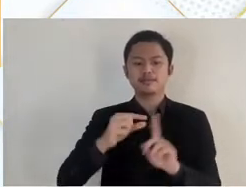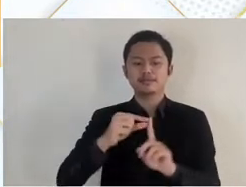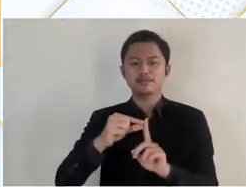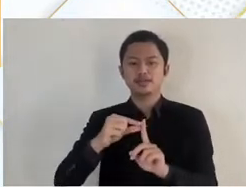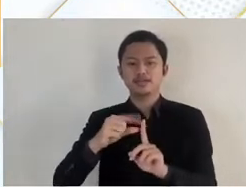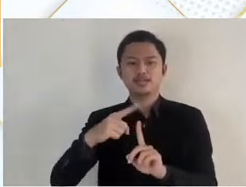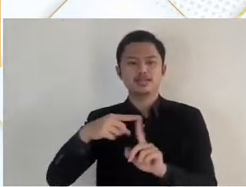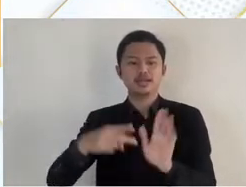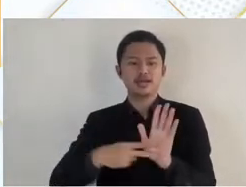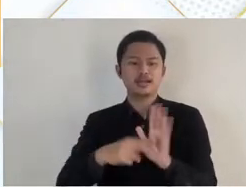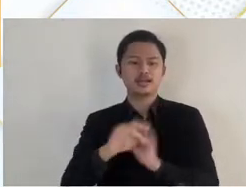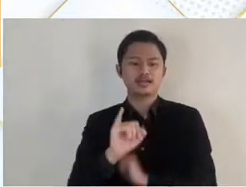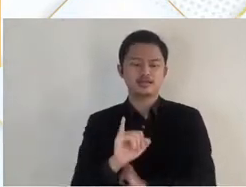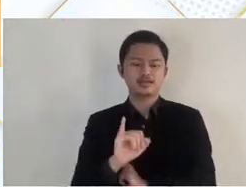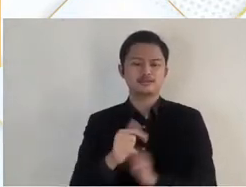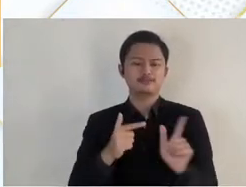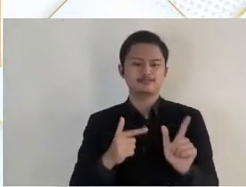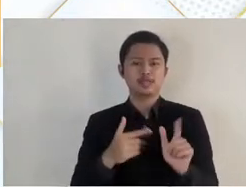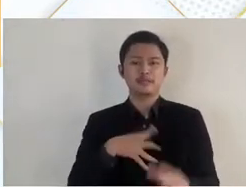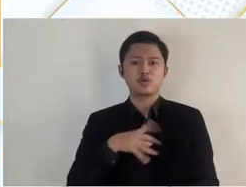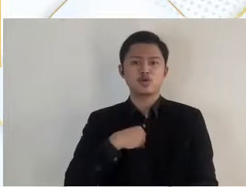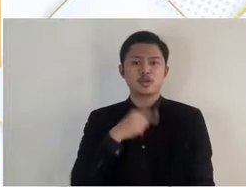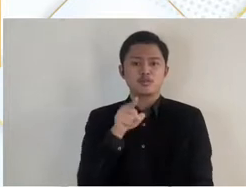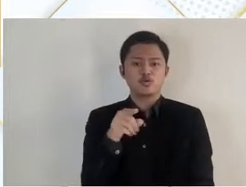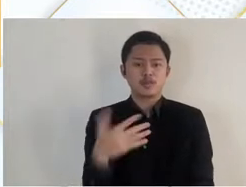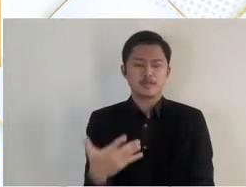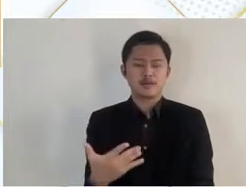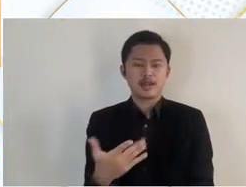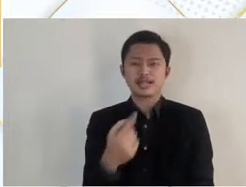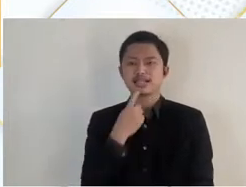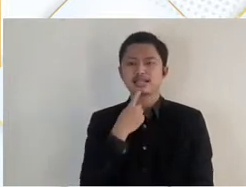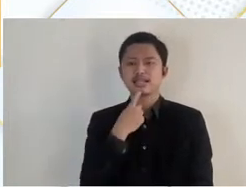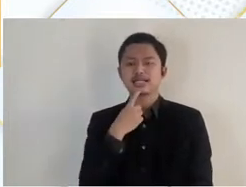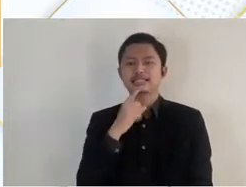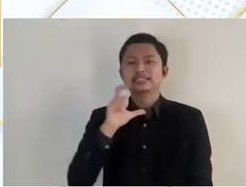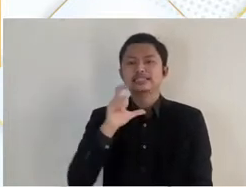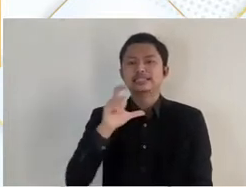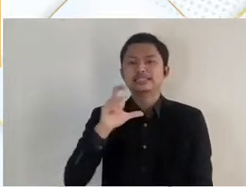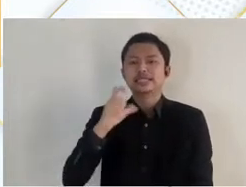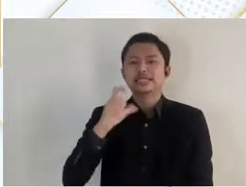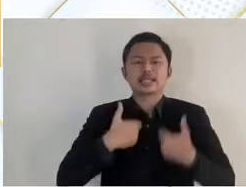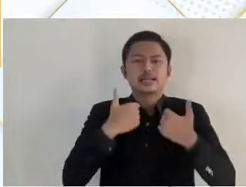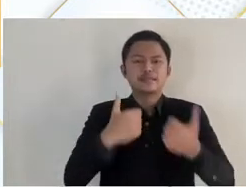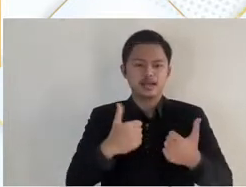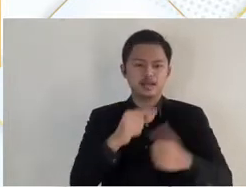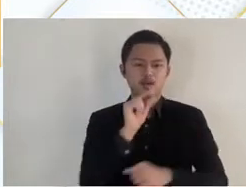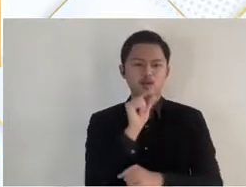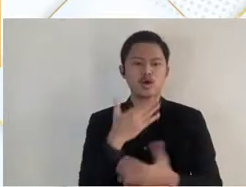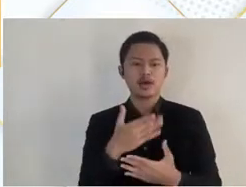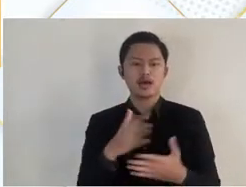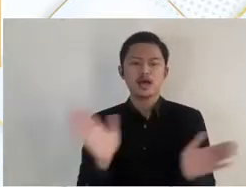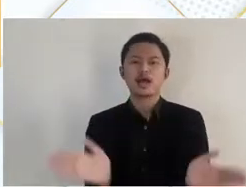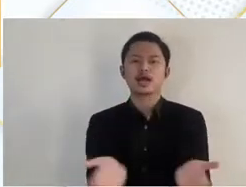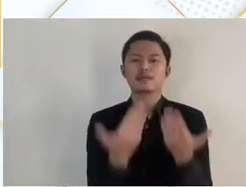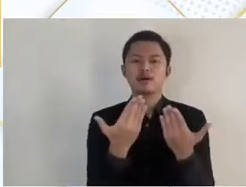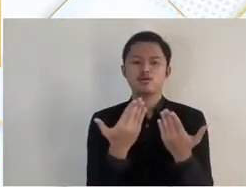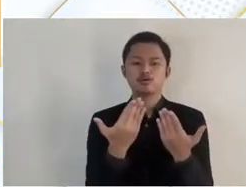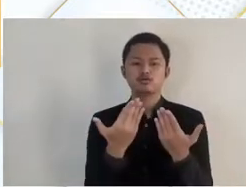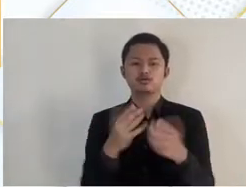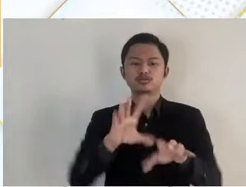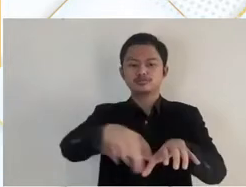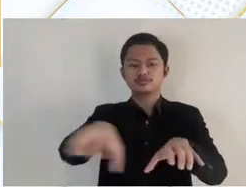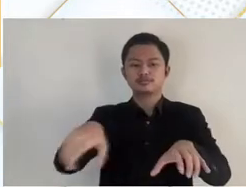is your opinion about which method is the best to create and sustain a secure and stable region. Is